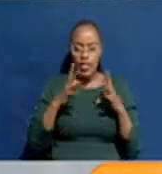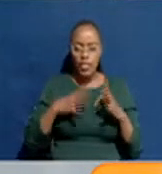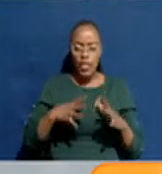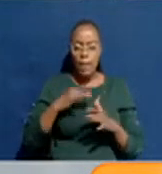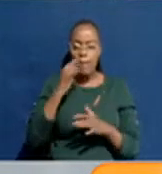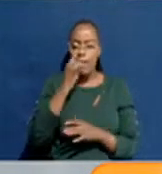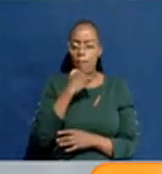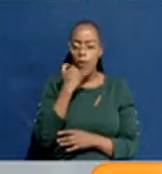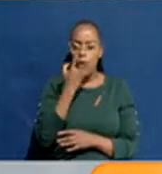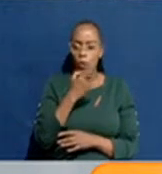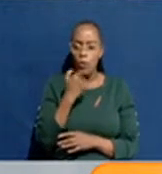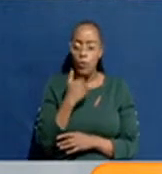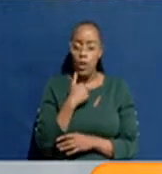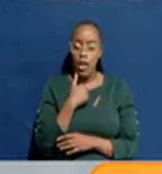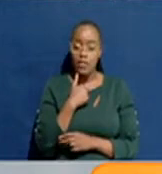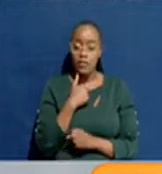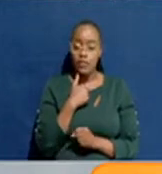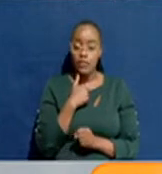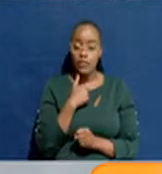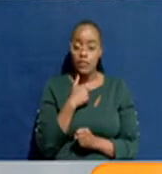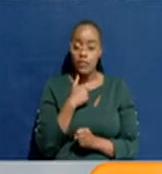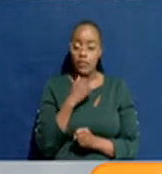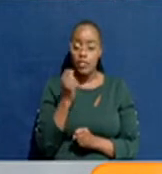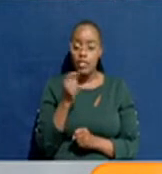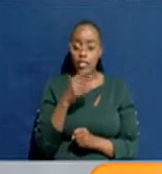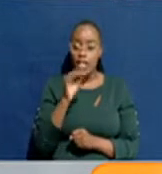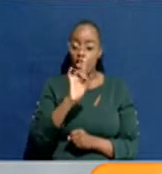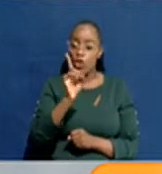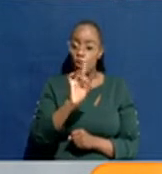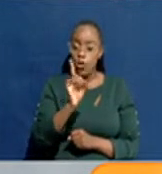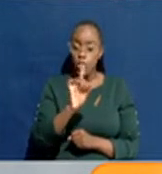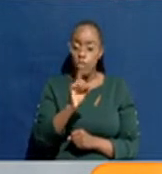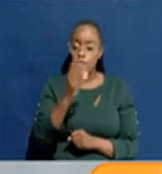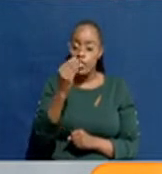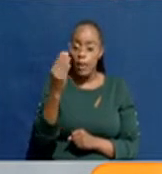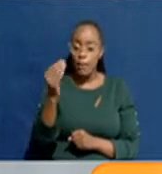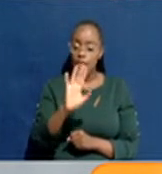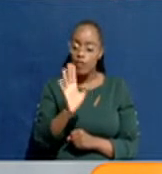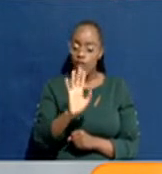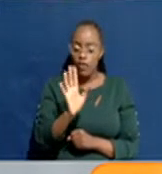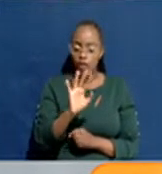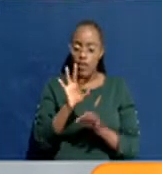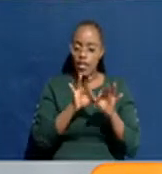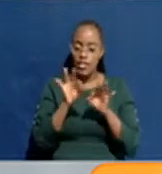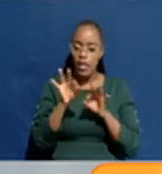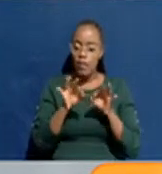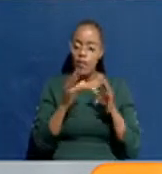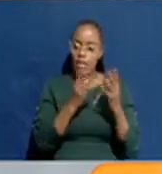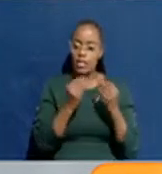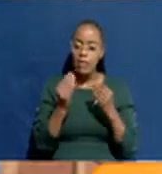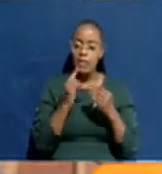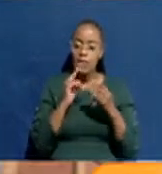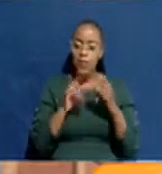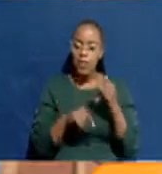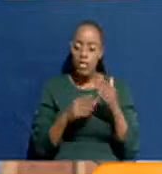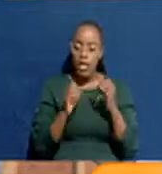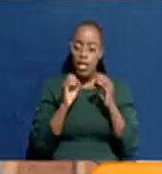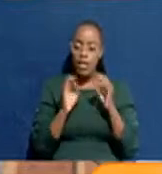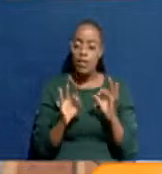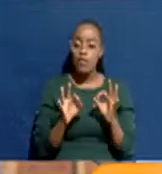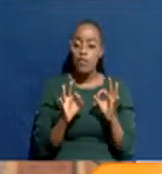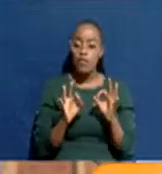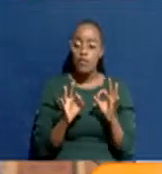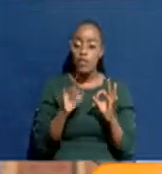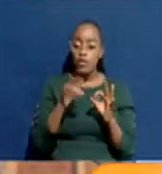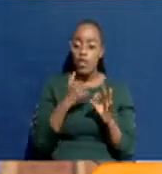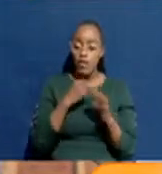who have salaries. No, I'm simply if saying, actually take, no, let me explain this. I'm simply saying, if